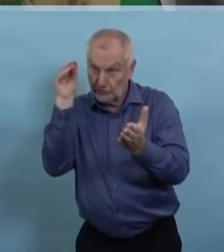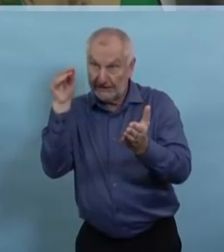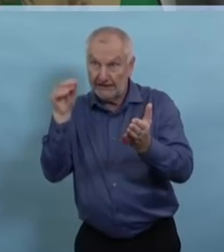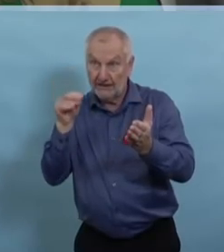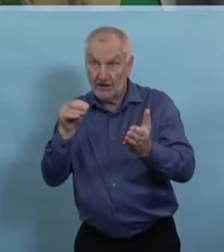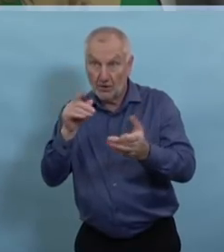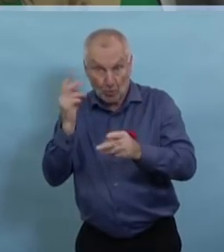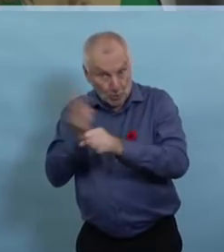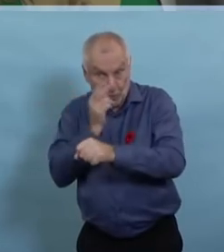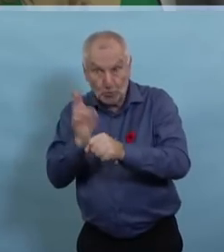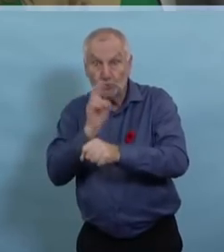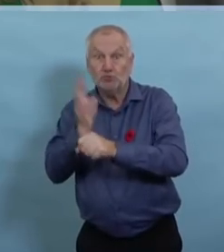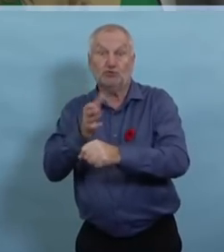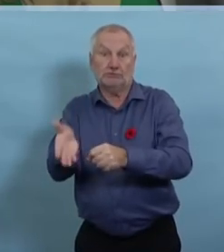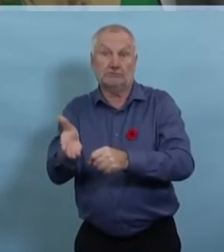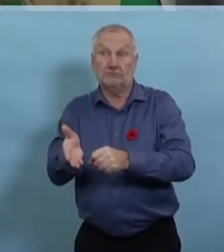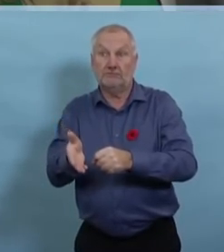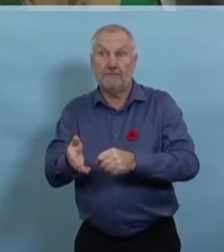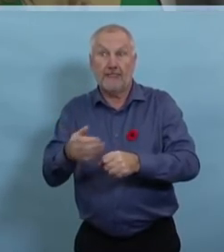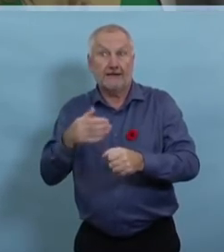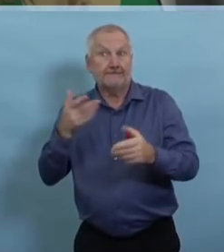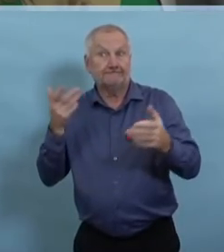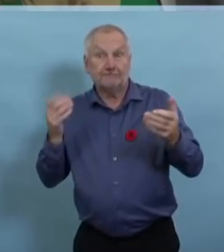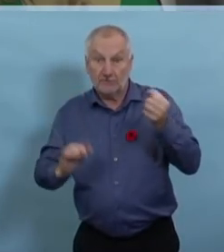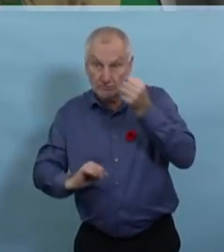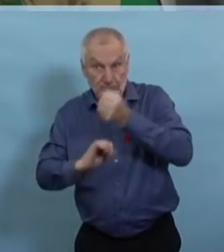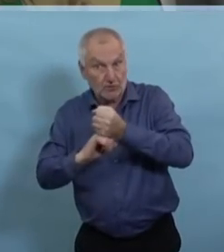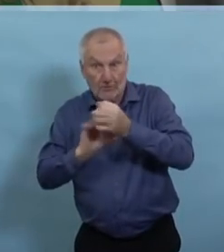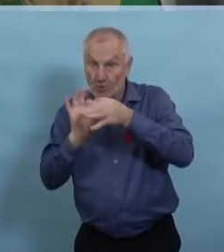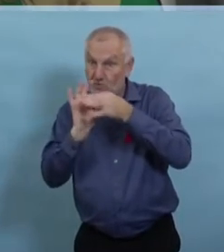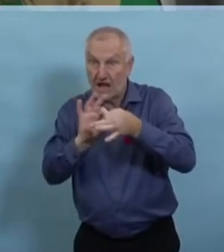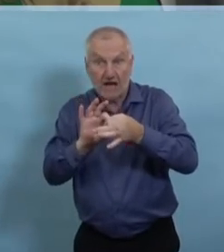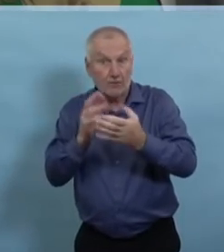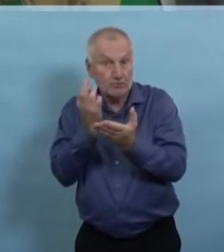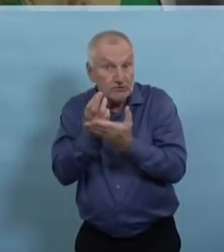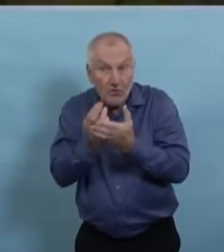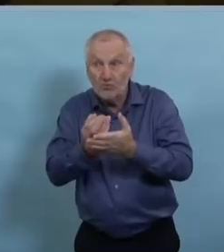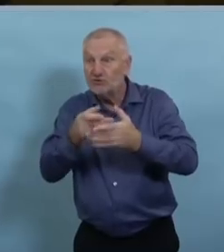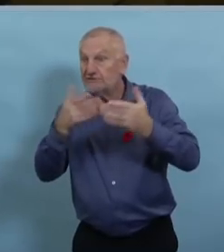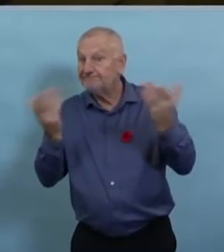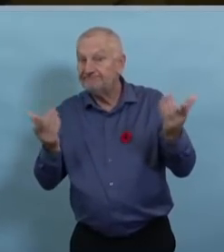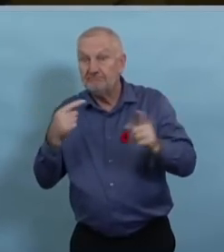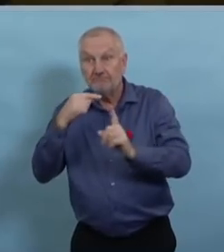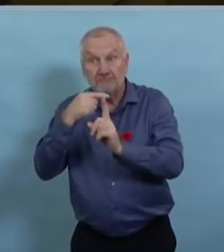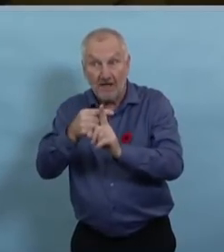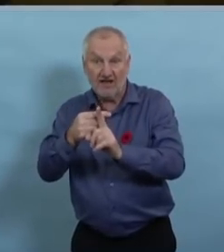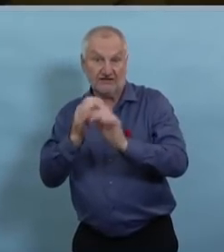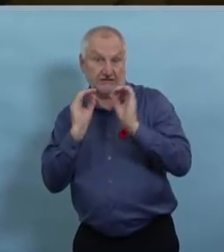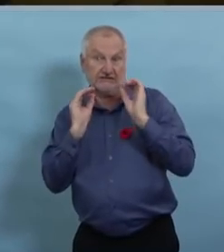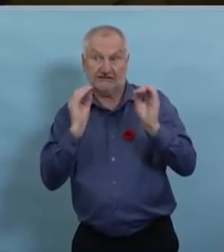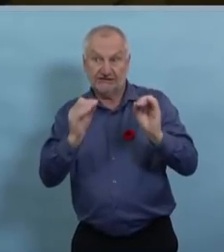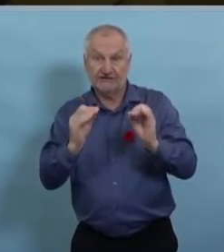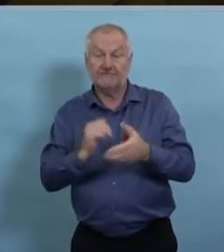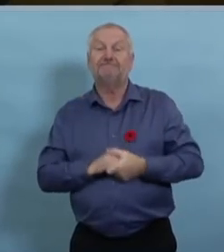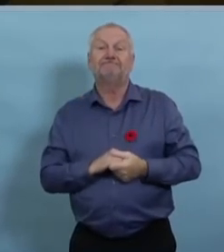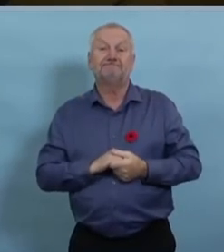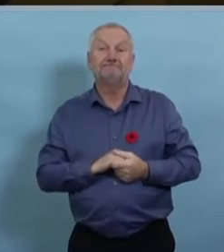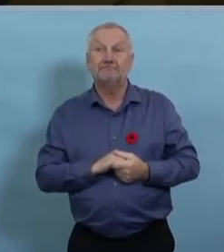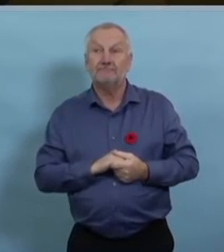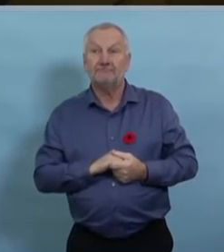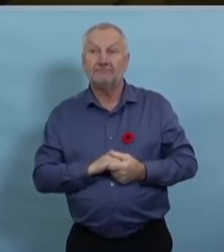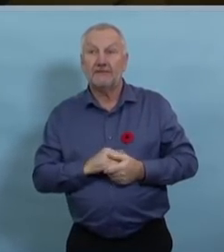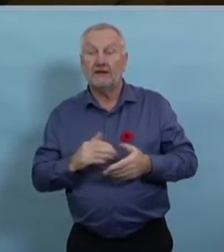terms of resources and the instructors. Dana, do you want to speak to that? Yeah, so, and the Remote Learning Support Center